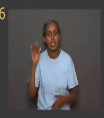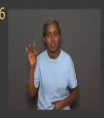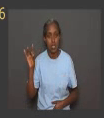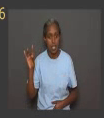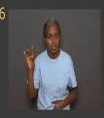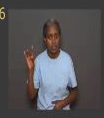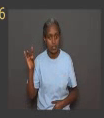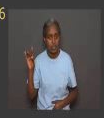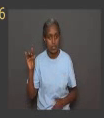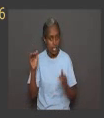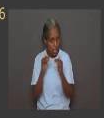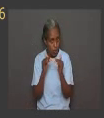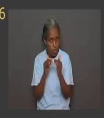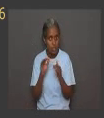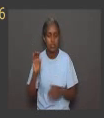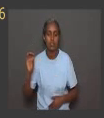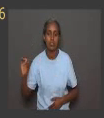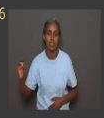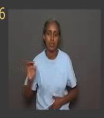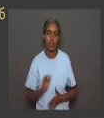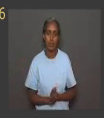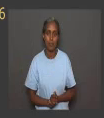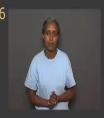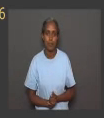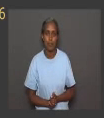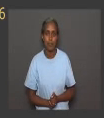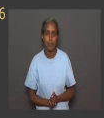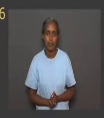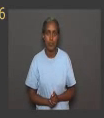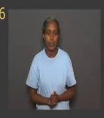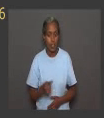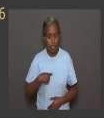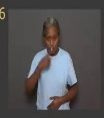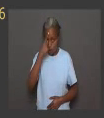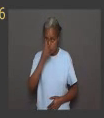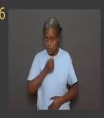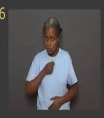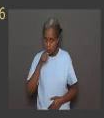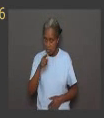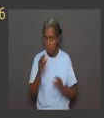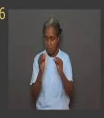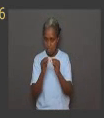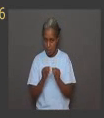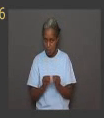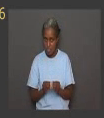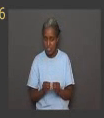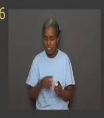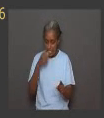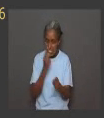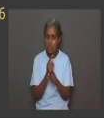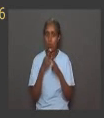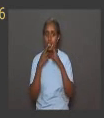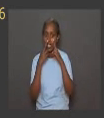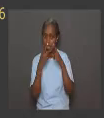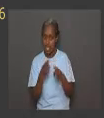4y minus 8 equals 0. I am sure that you